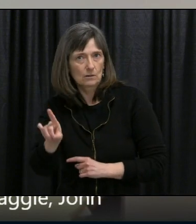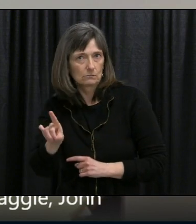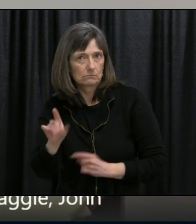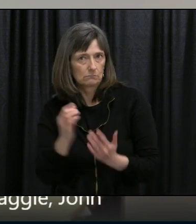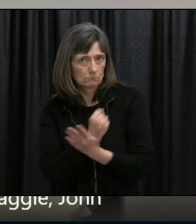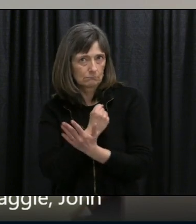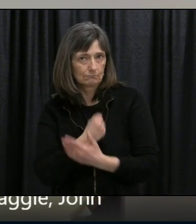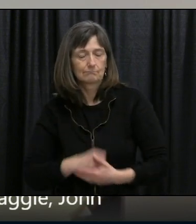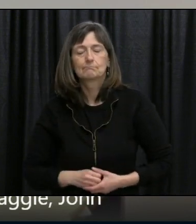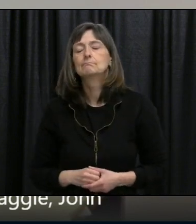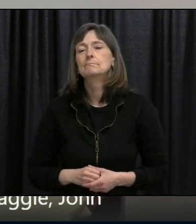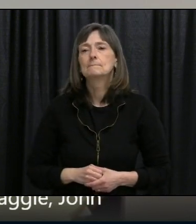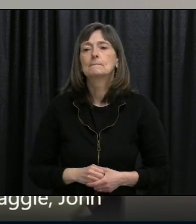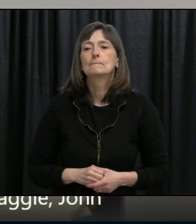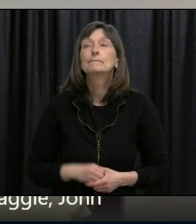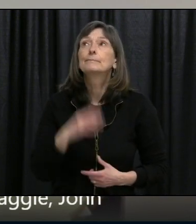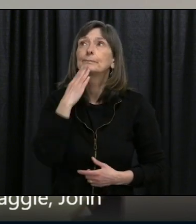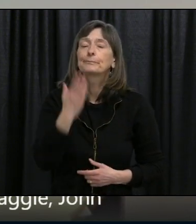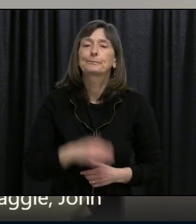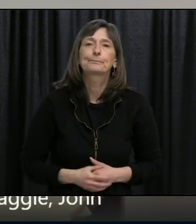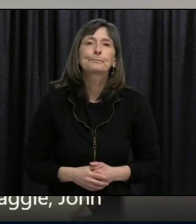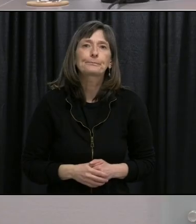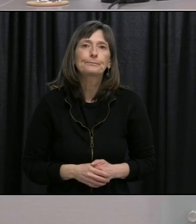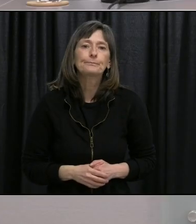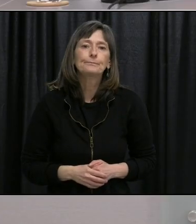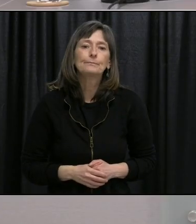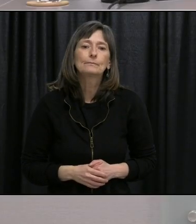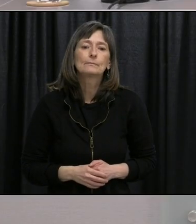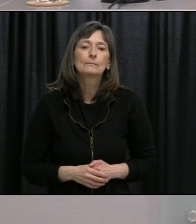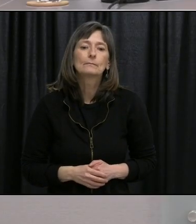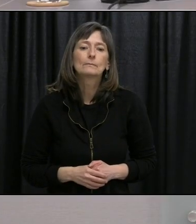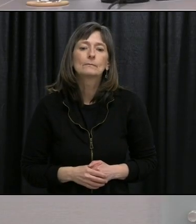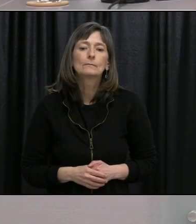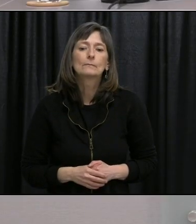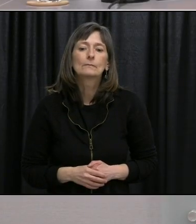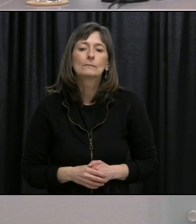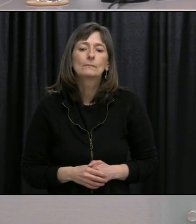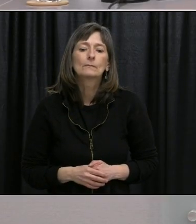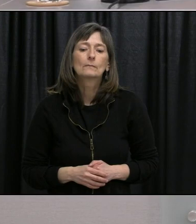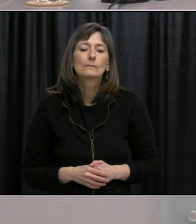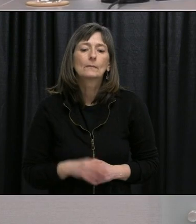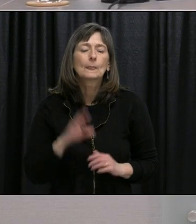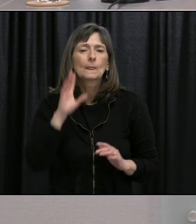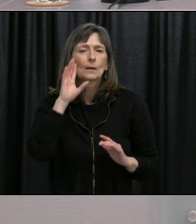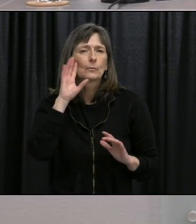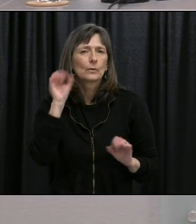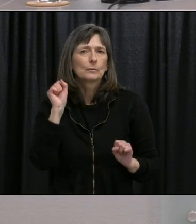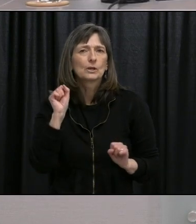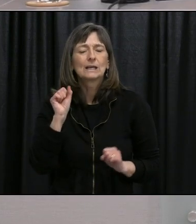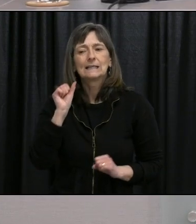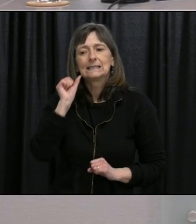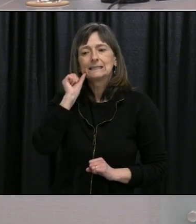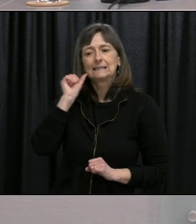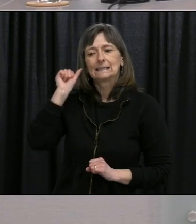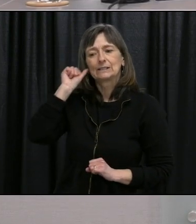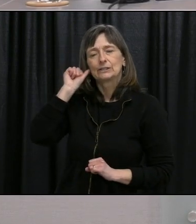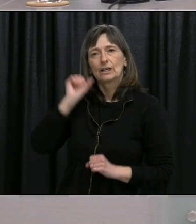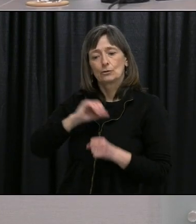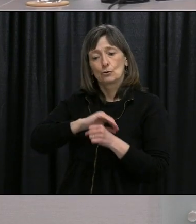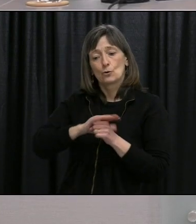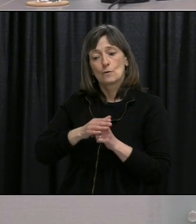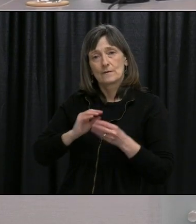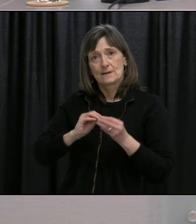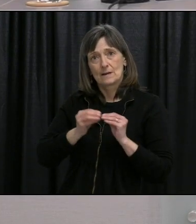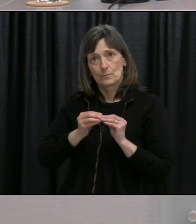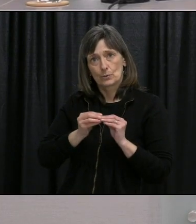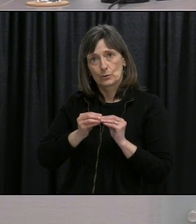by. Okay, thank you. And Premier, I couldn't help but notice yesterday that updated COVID numbers in the province are being shared by at